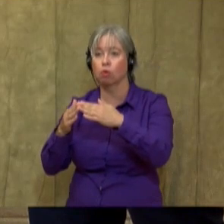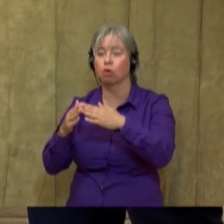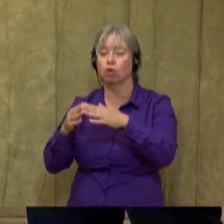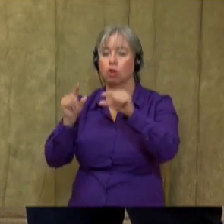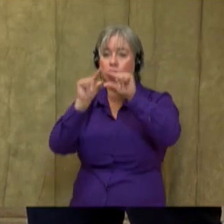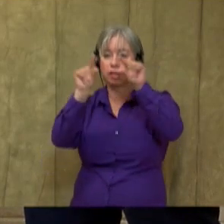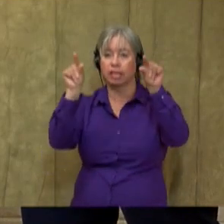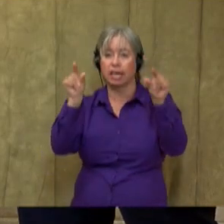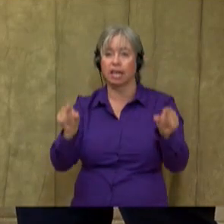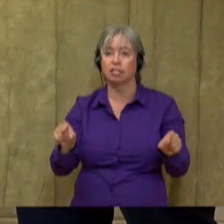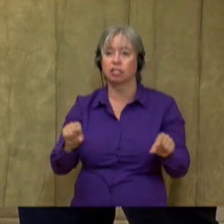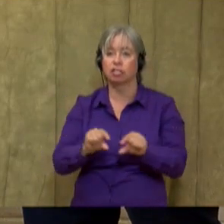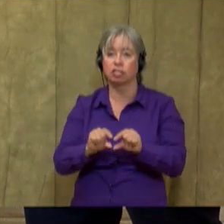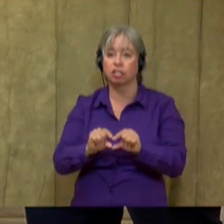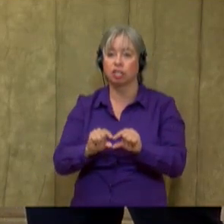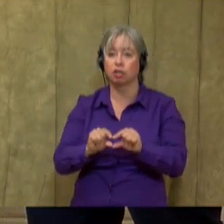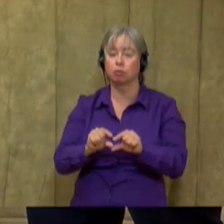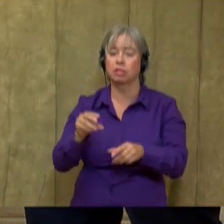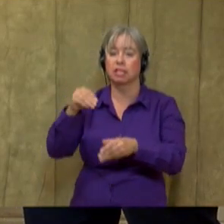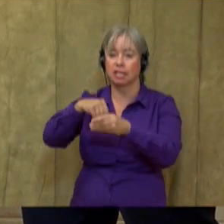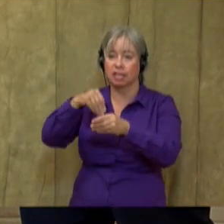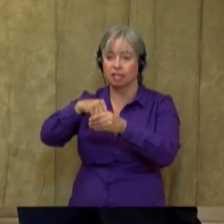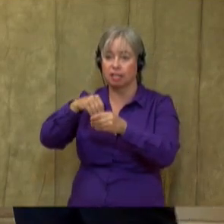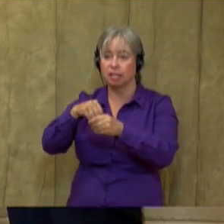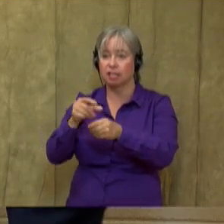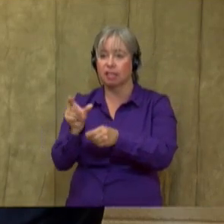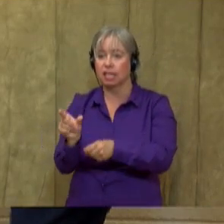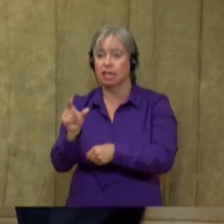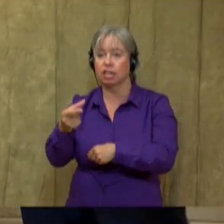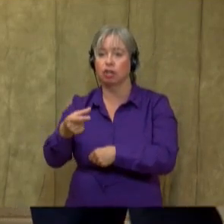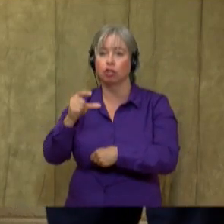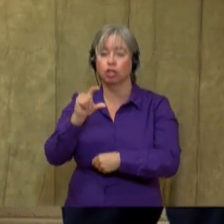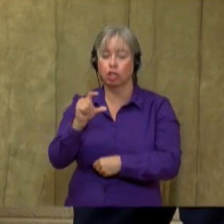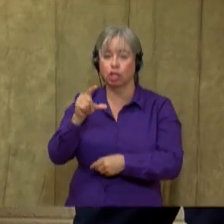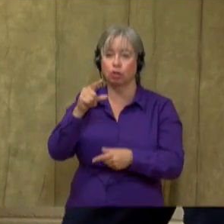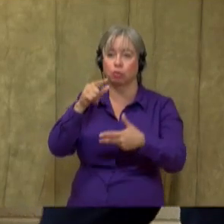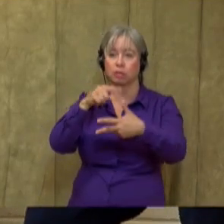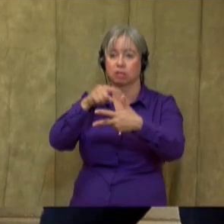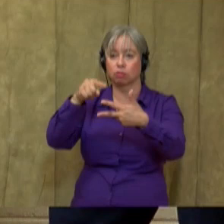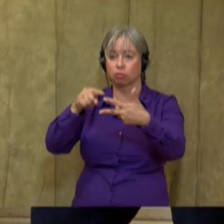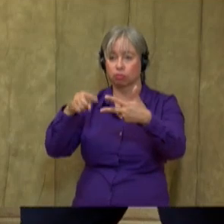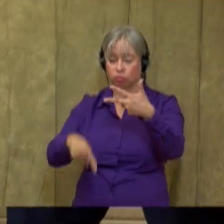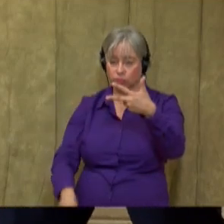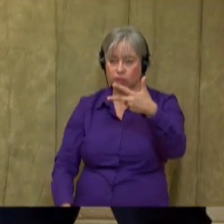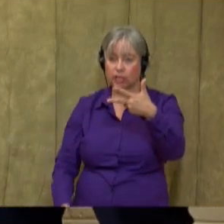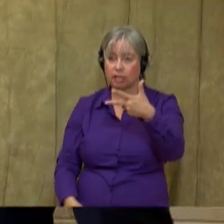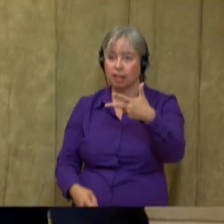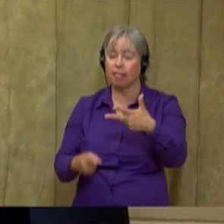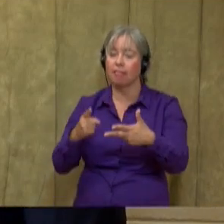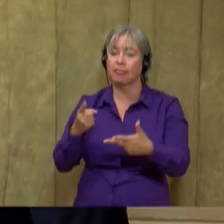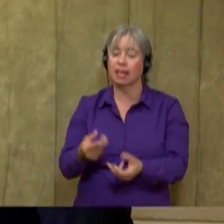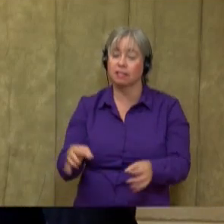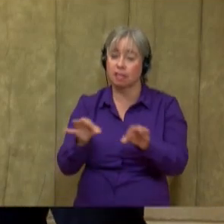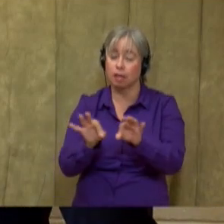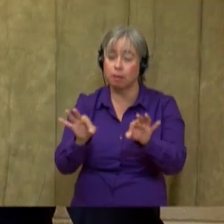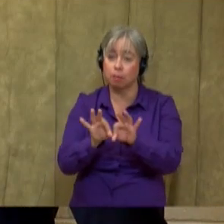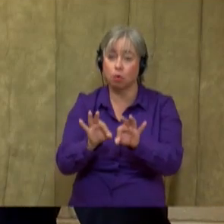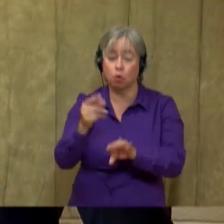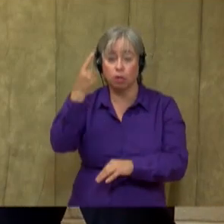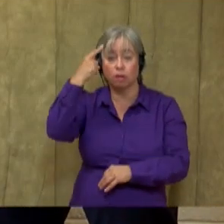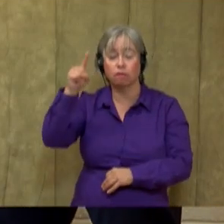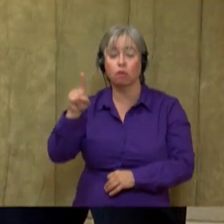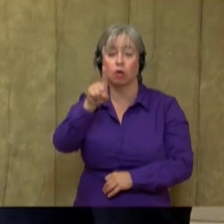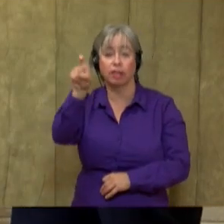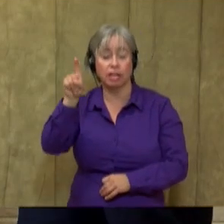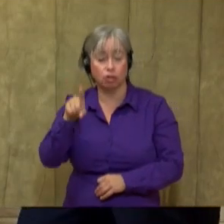our face cubes, and then the inner cubes. And these expressions are going to be your key to answering the question that I'm going to